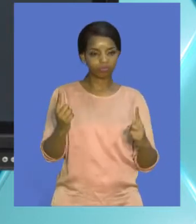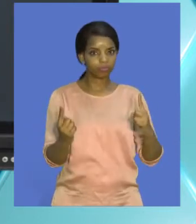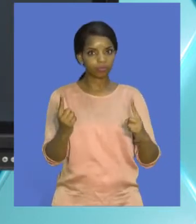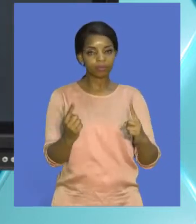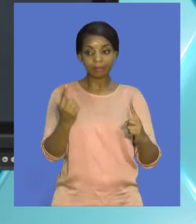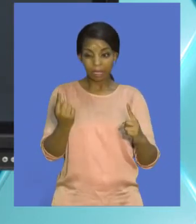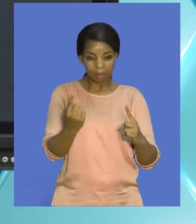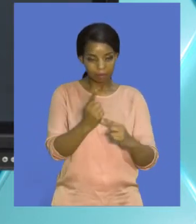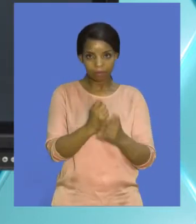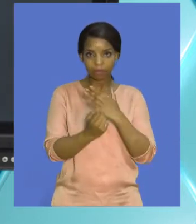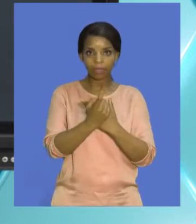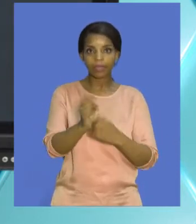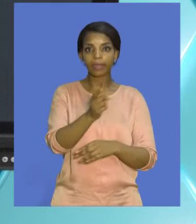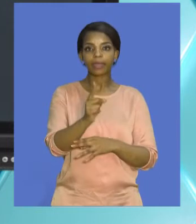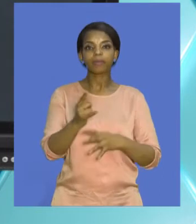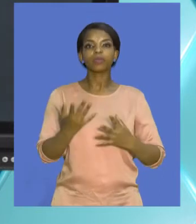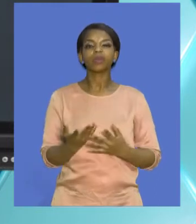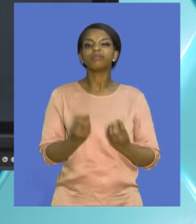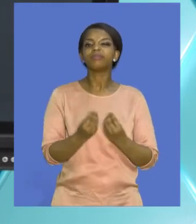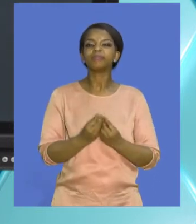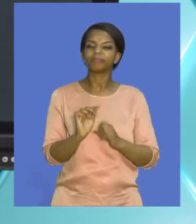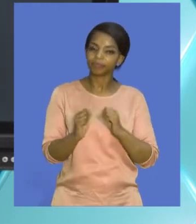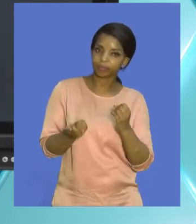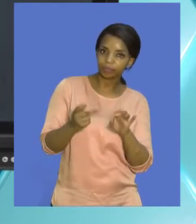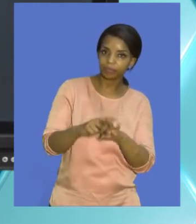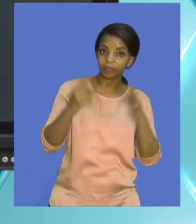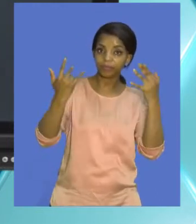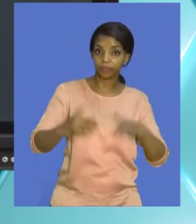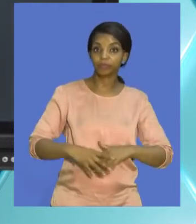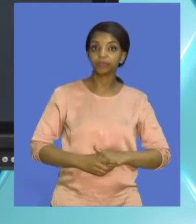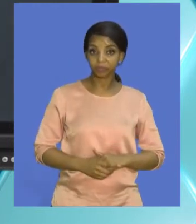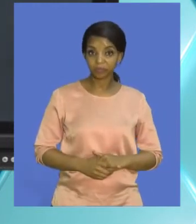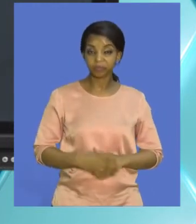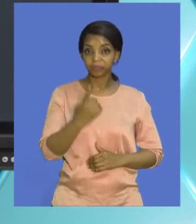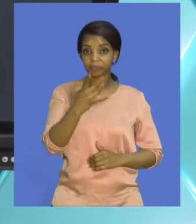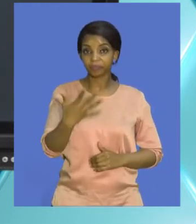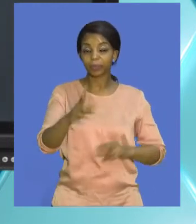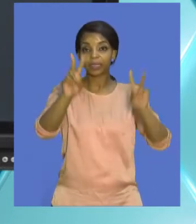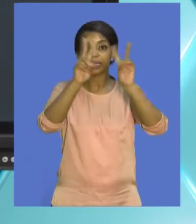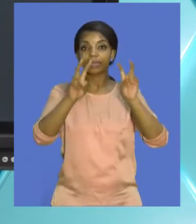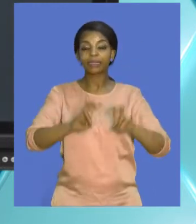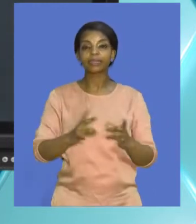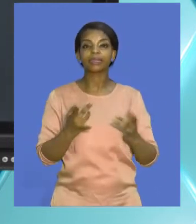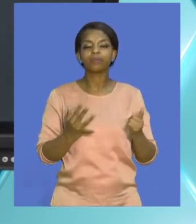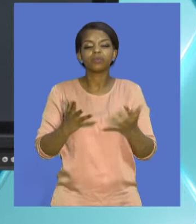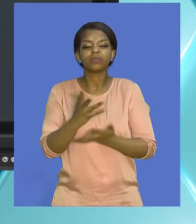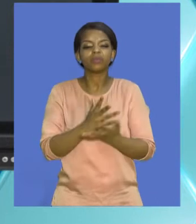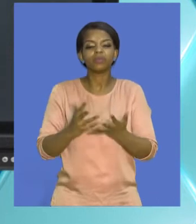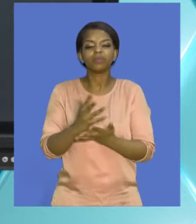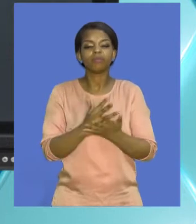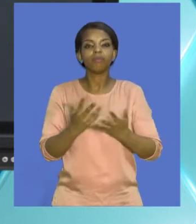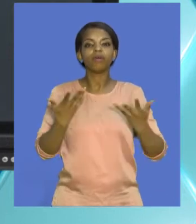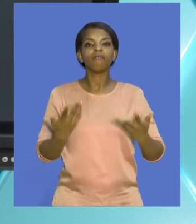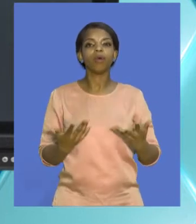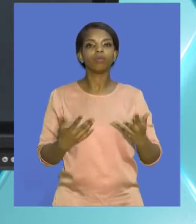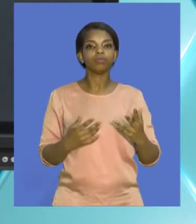think in the context of electrostatics, we talk about force by charge A on charge B and vice versa. That